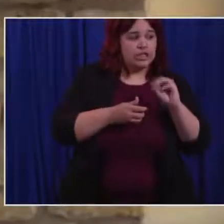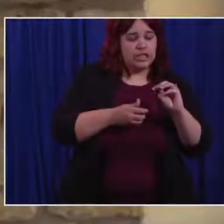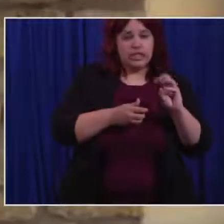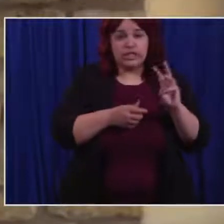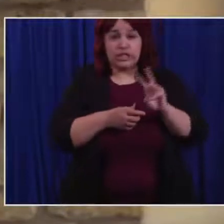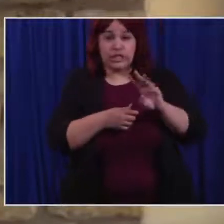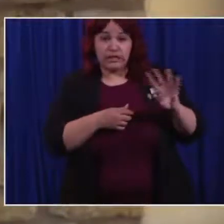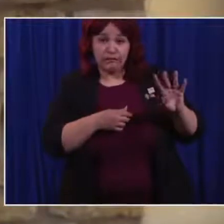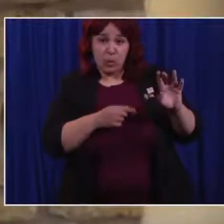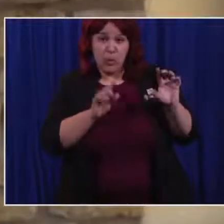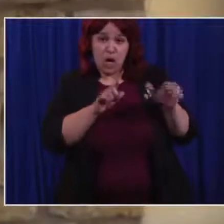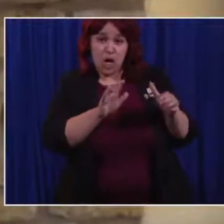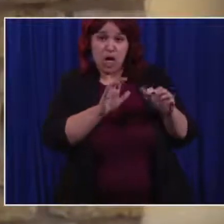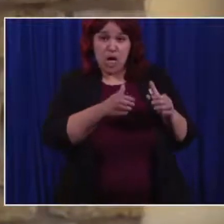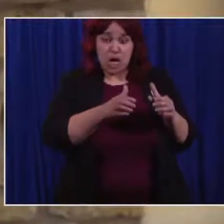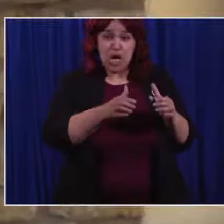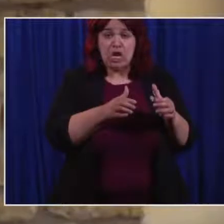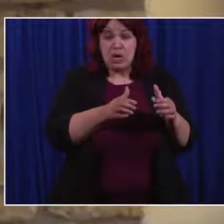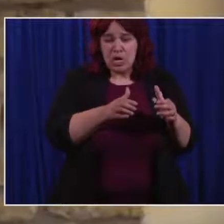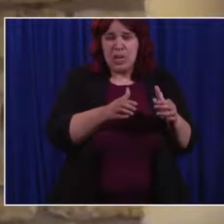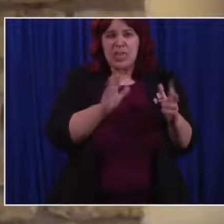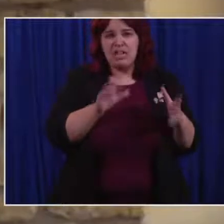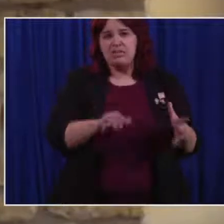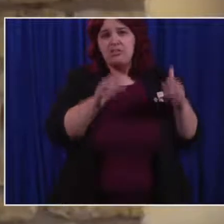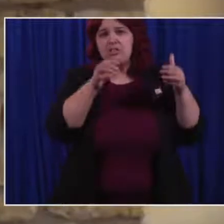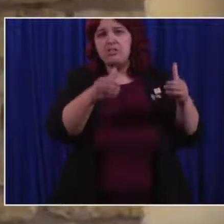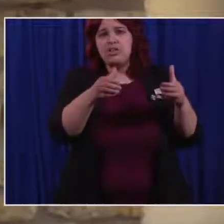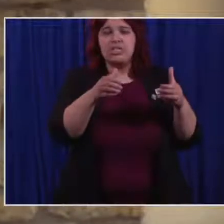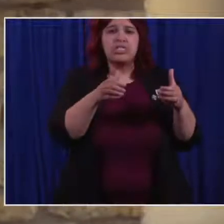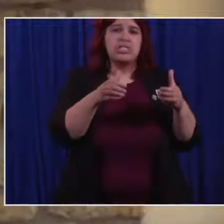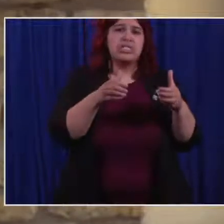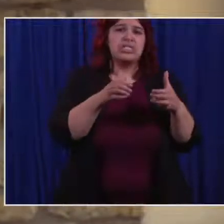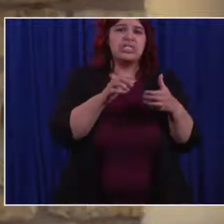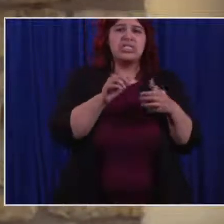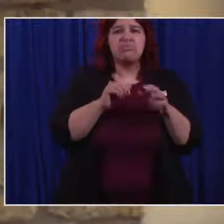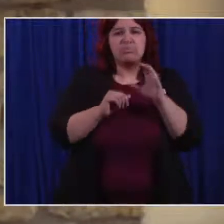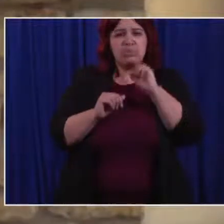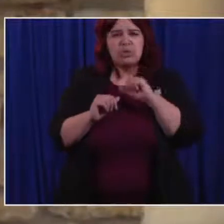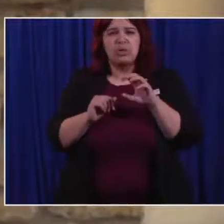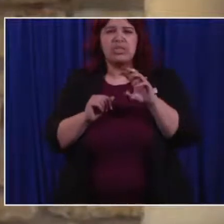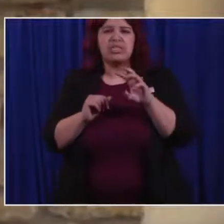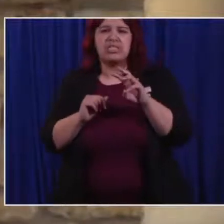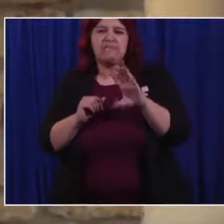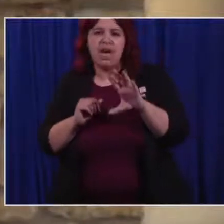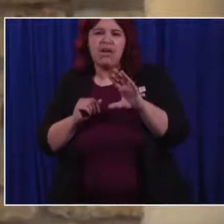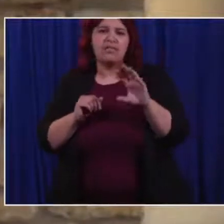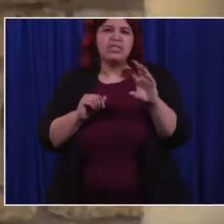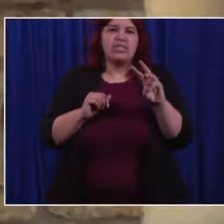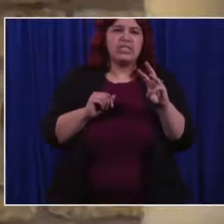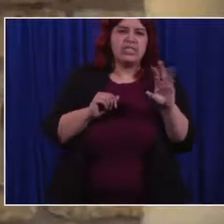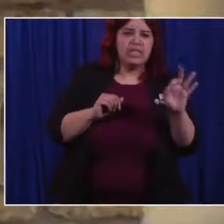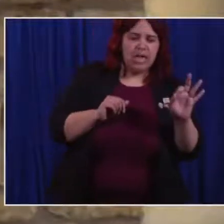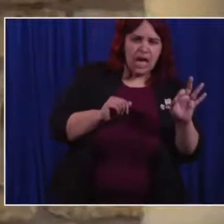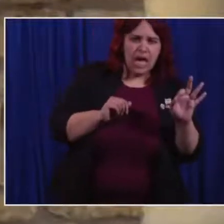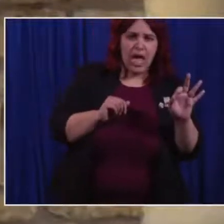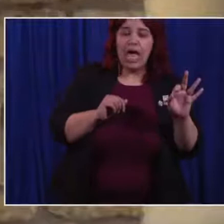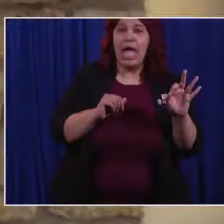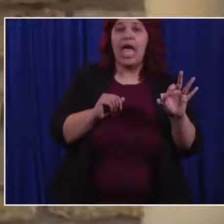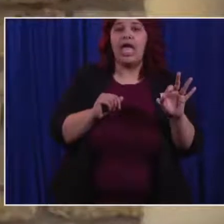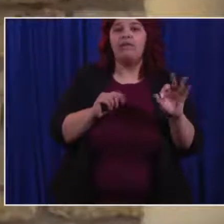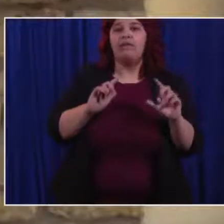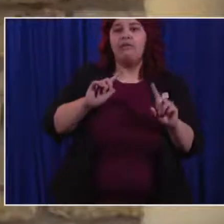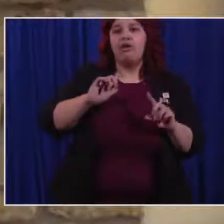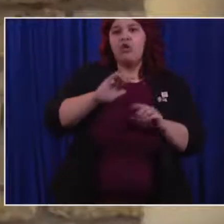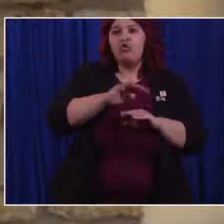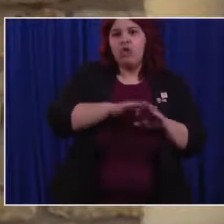seemed, and the 65 to 69 group, 65 to 69 group seemed to be slower. It was